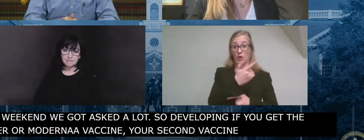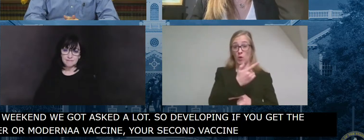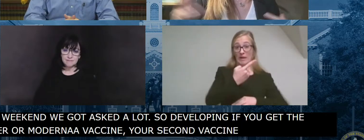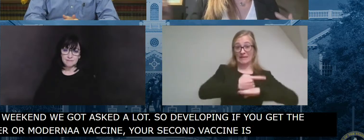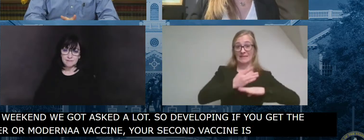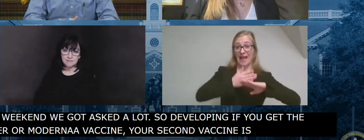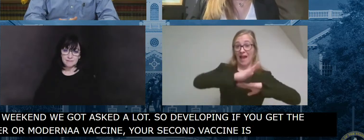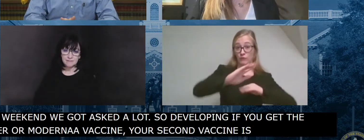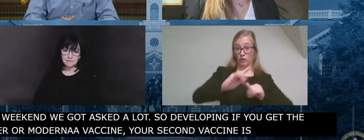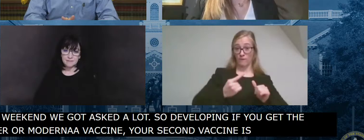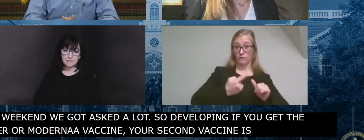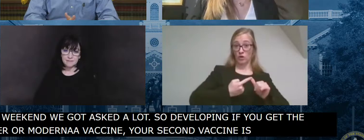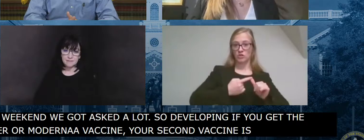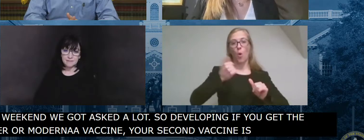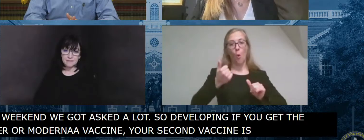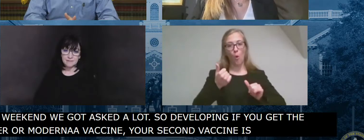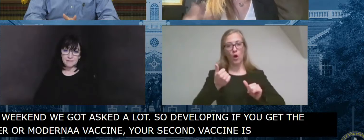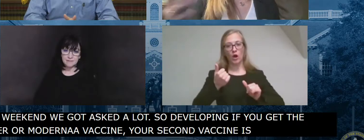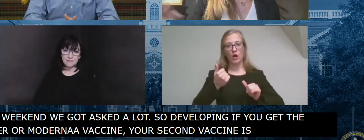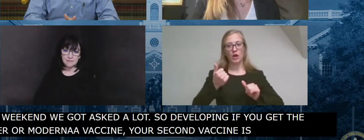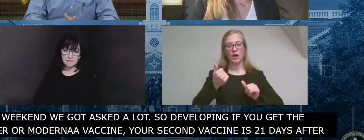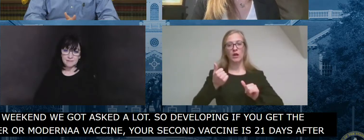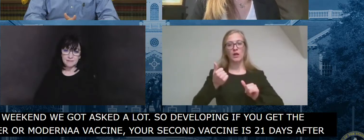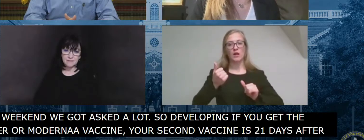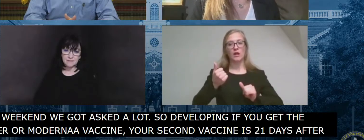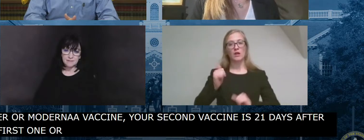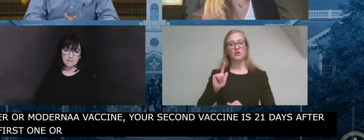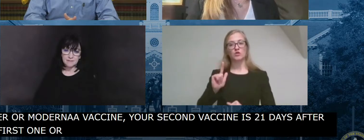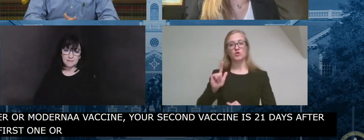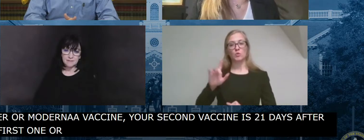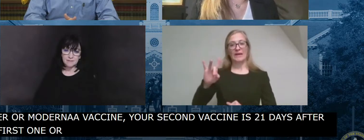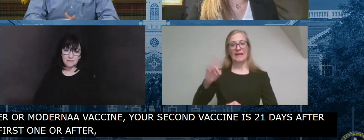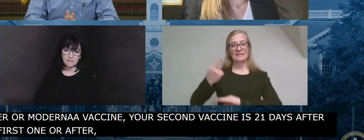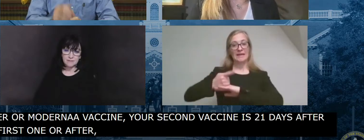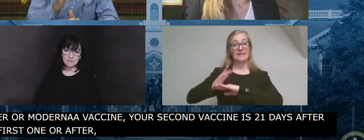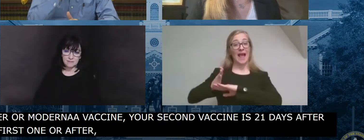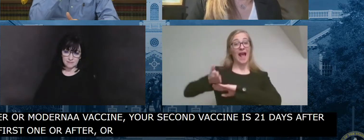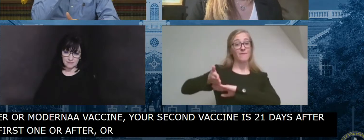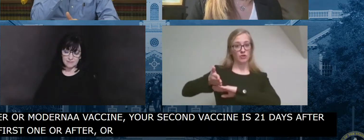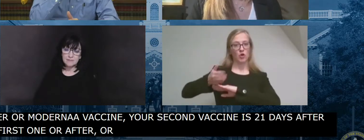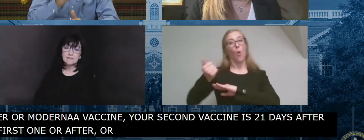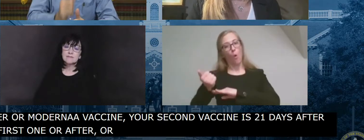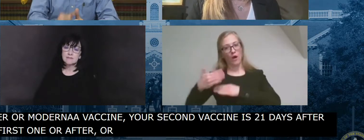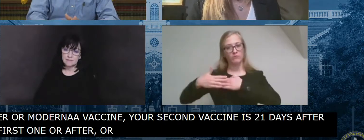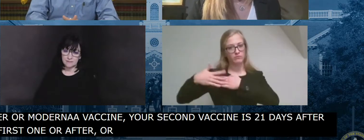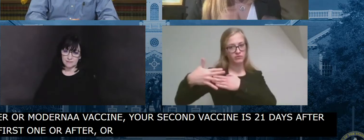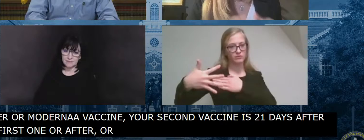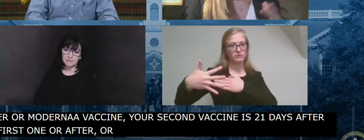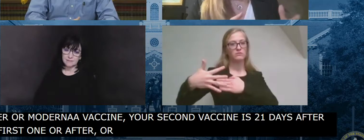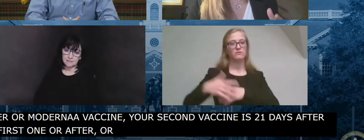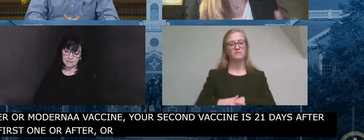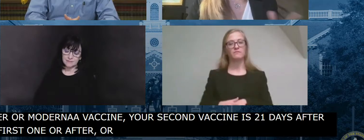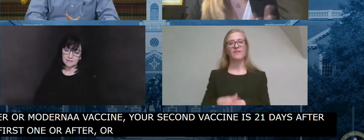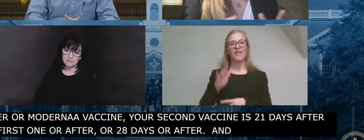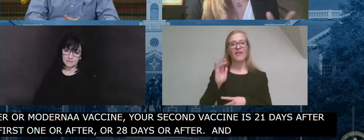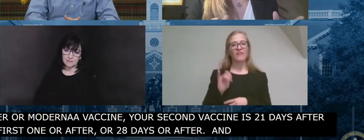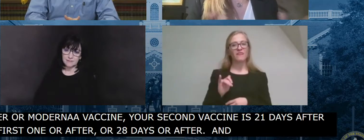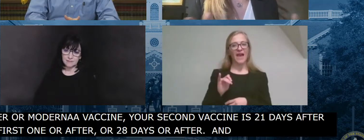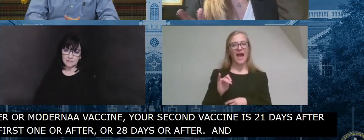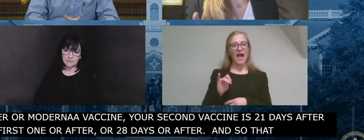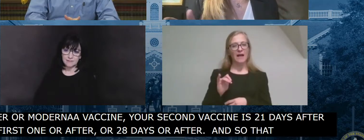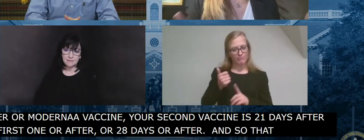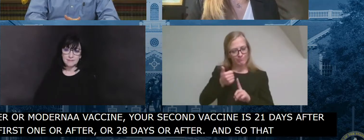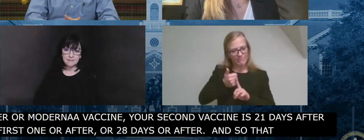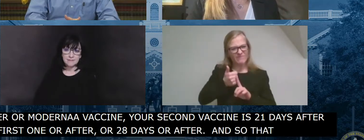first one, or after, or 28 days or after. And so that in and of itself already makes it a